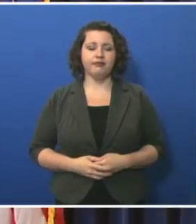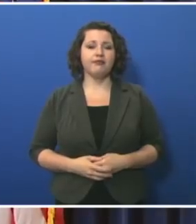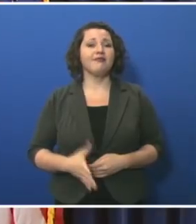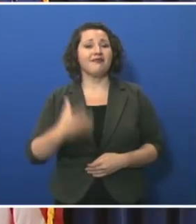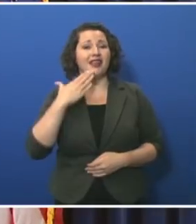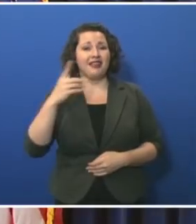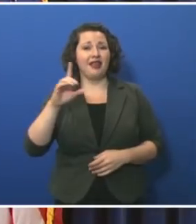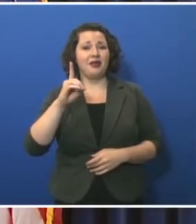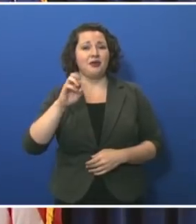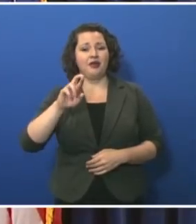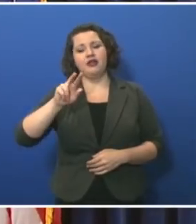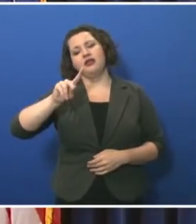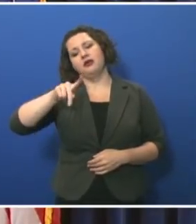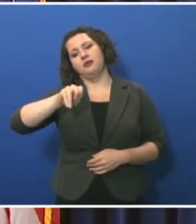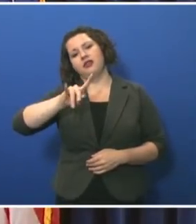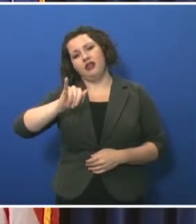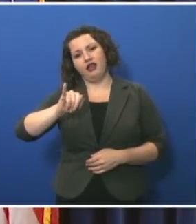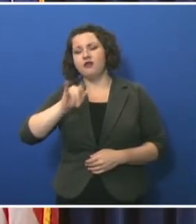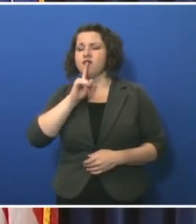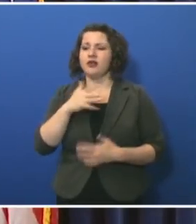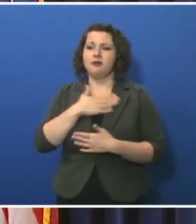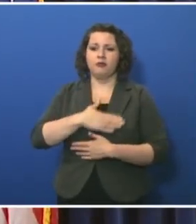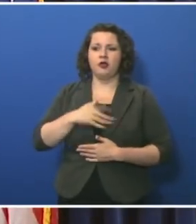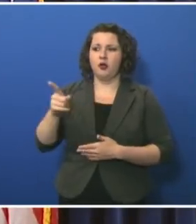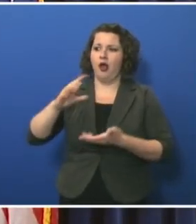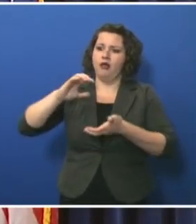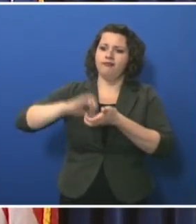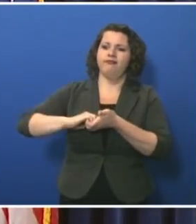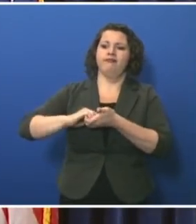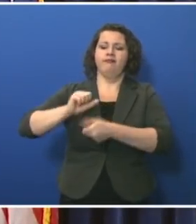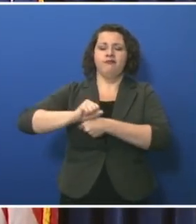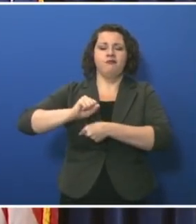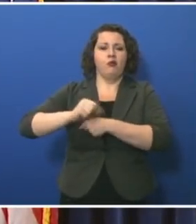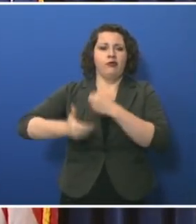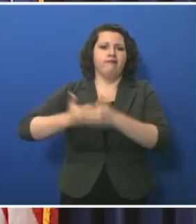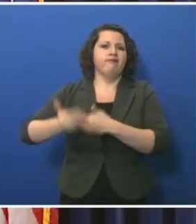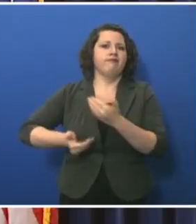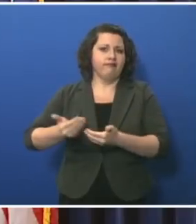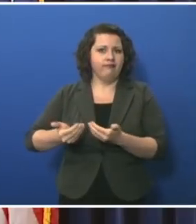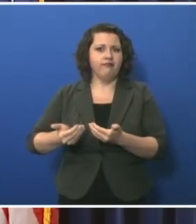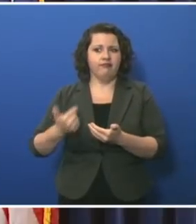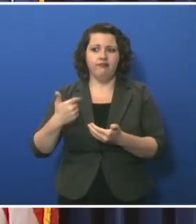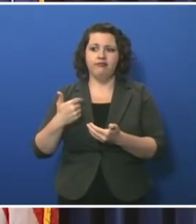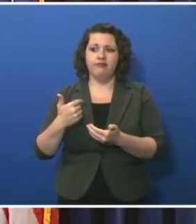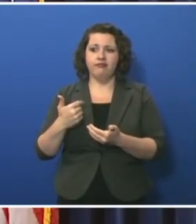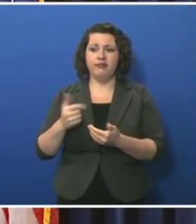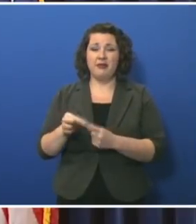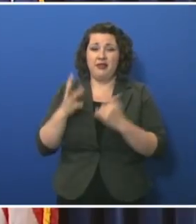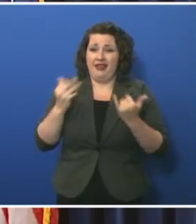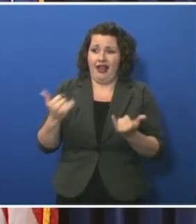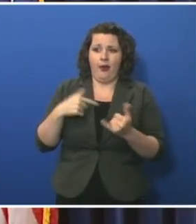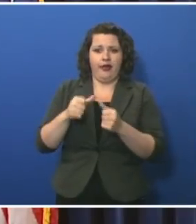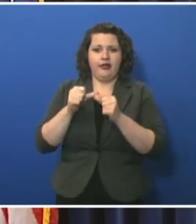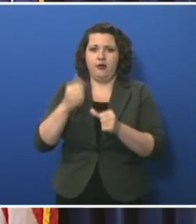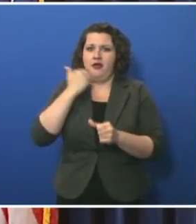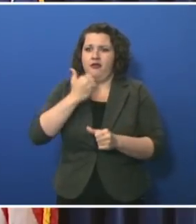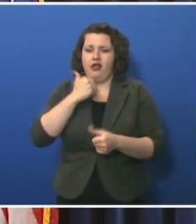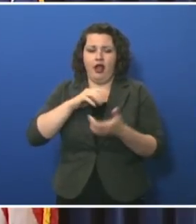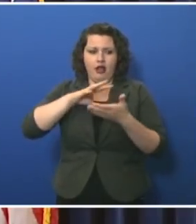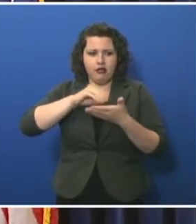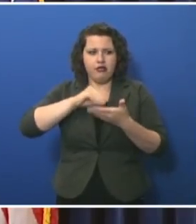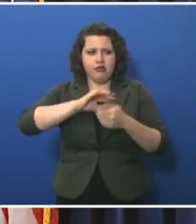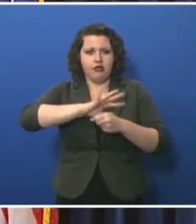Thank you, Dr. Padati. I just so appreciate your partnership throughout this process, especially as we continue every day to learn more